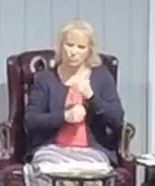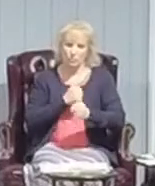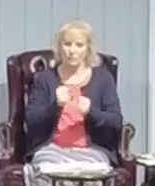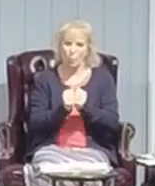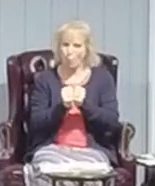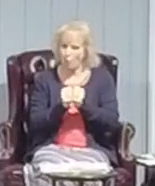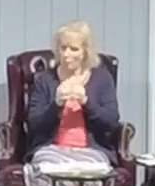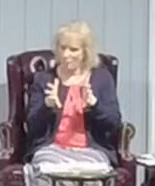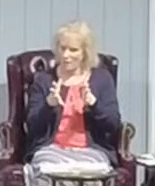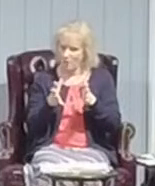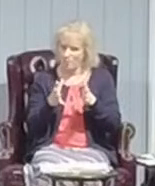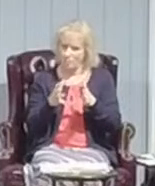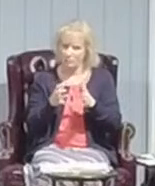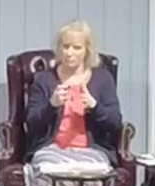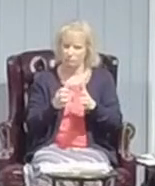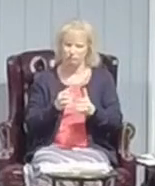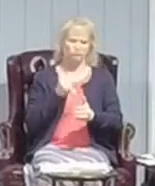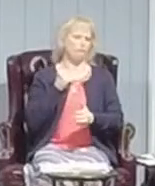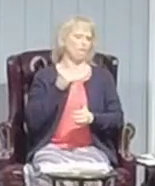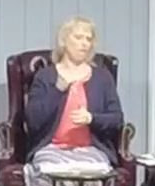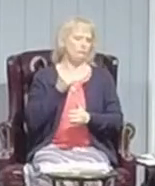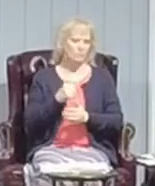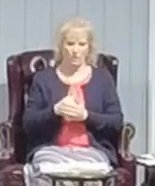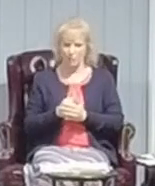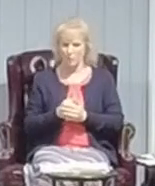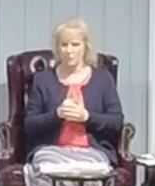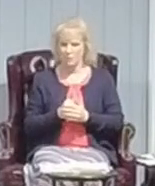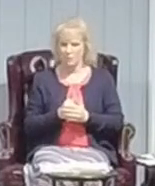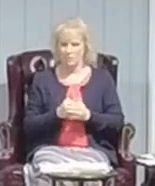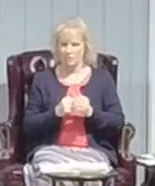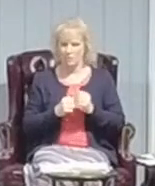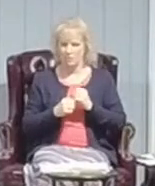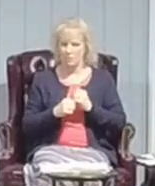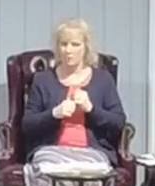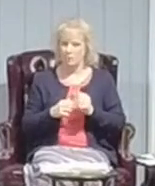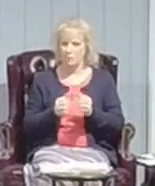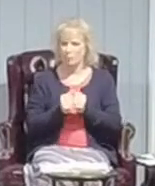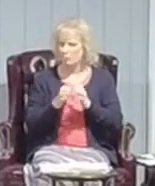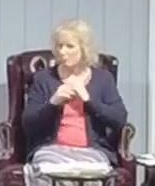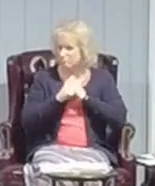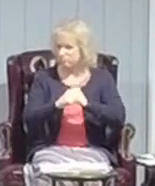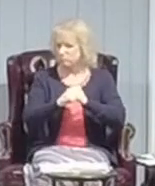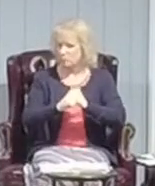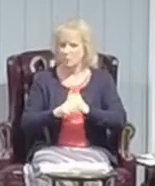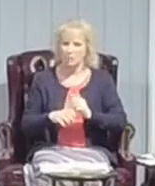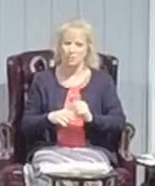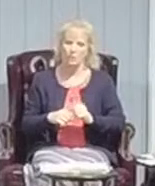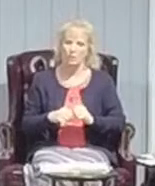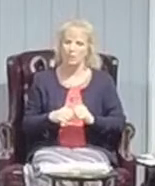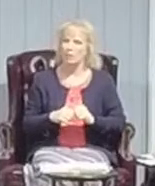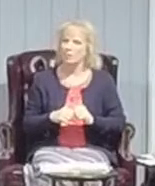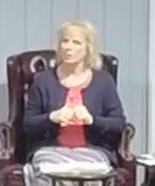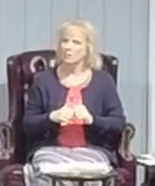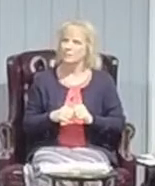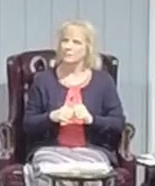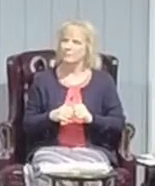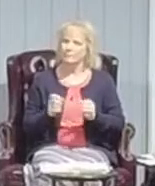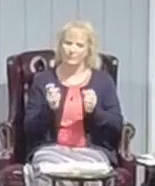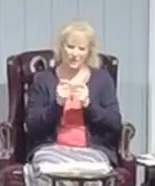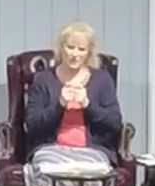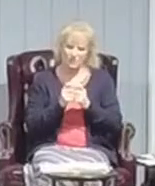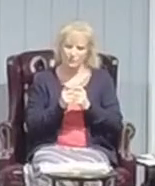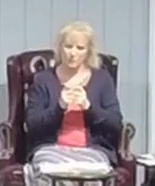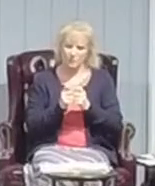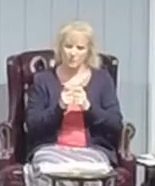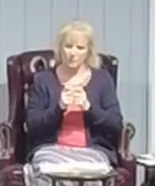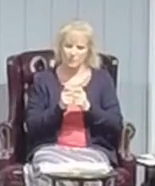without resistance. Specifically, he endured the cross. But let's remind ourselves, let's think